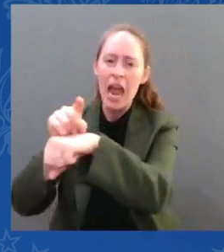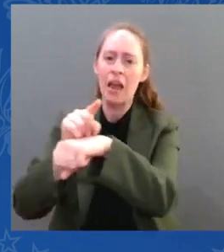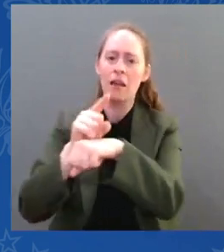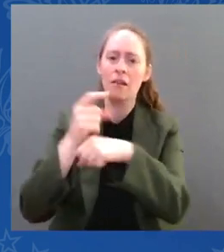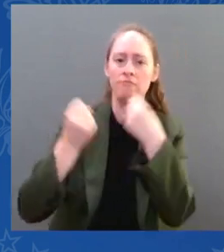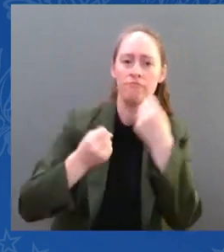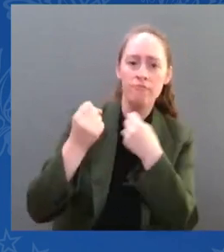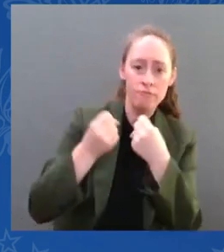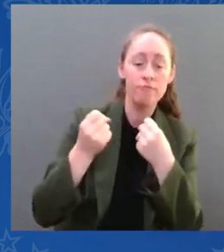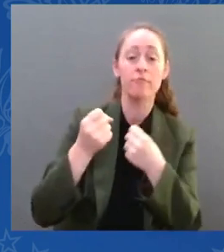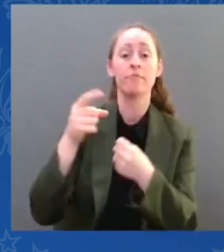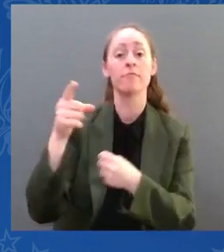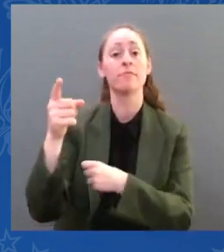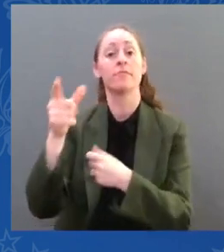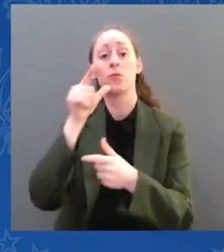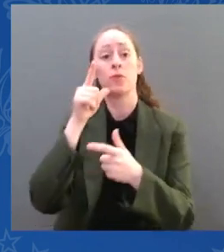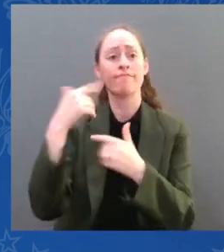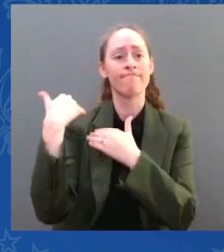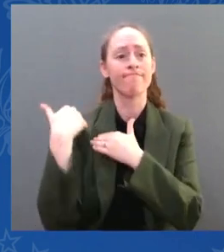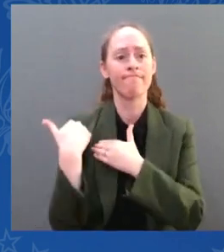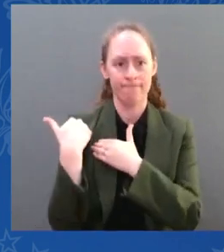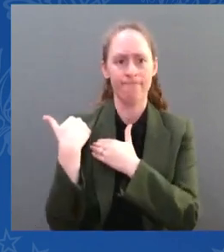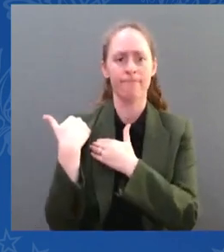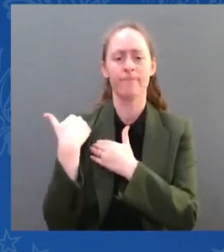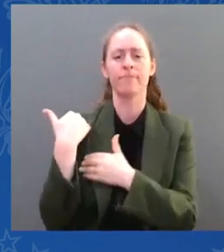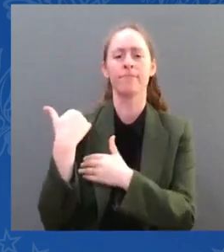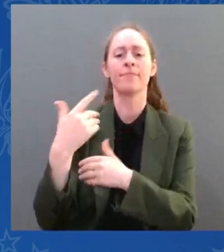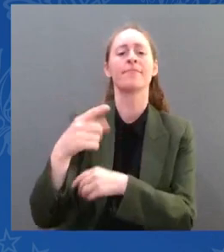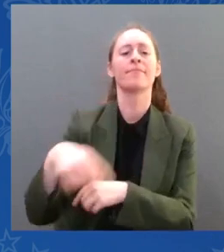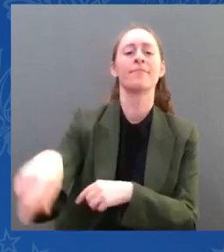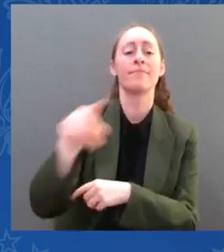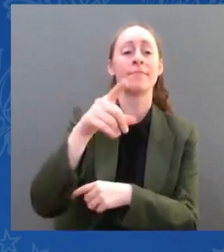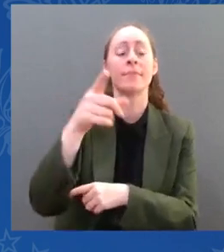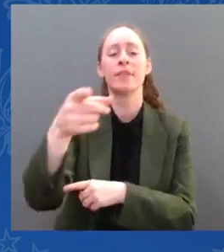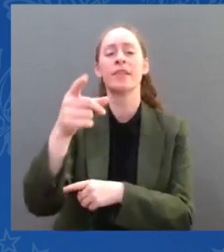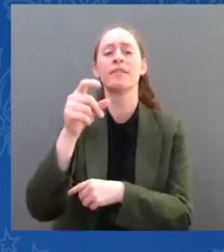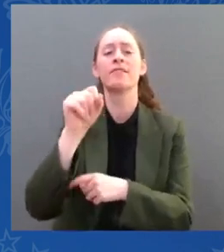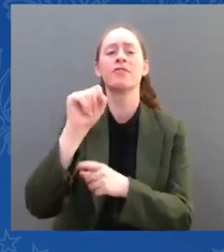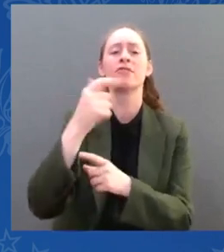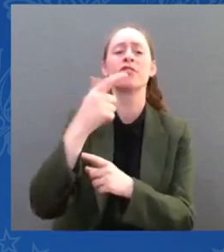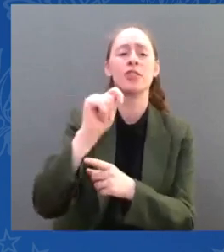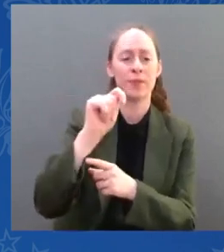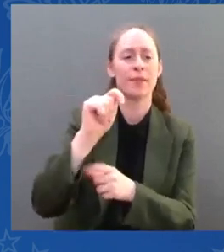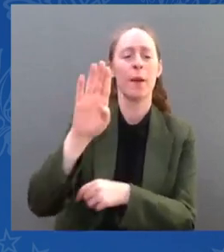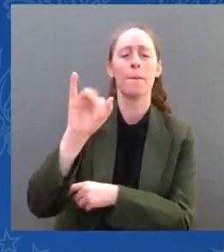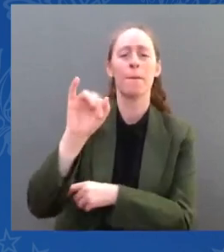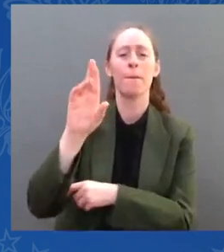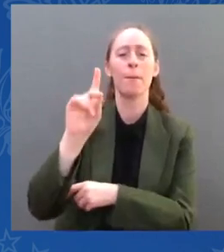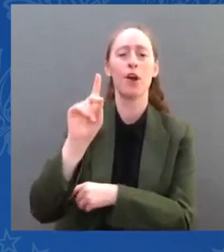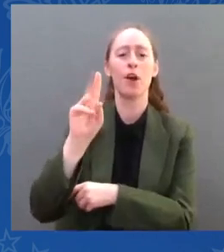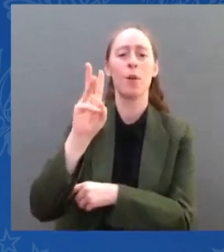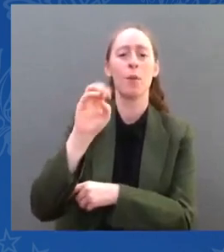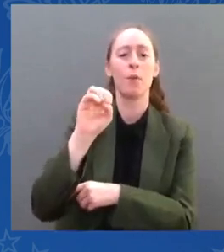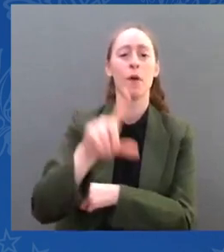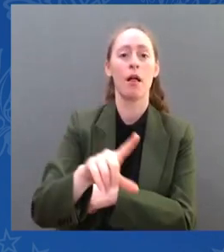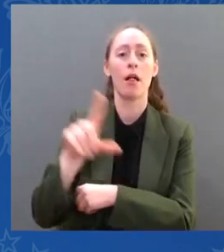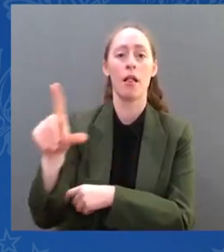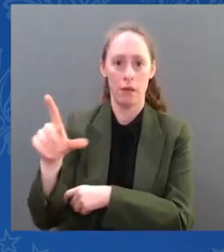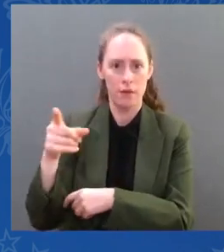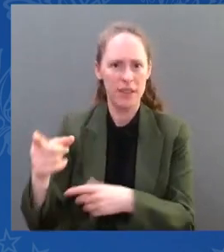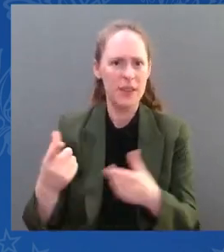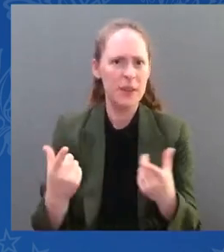Unknown to the approximately 100 men in C Troop, they were moving to be taken on a full regiment of Viet Cong, likely to be more